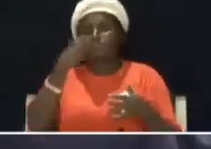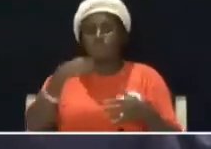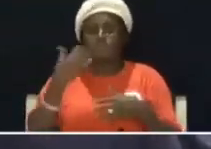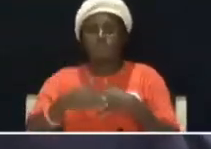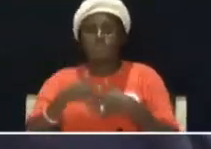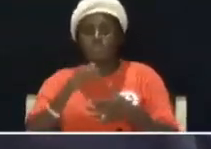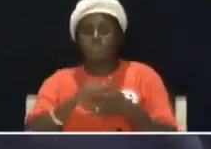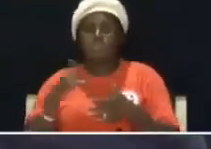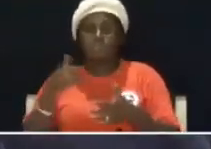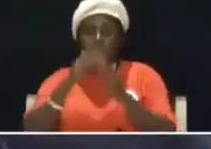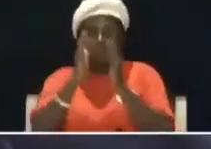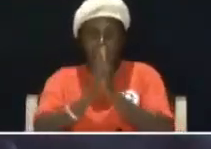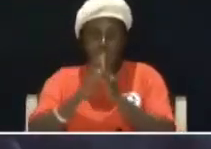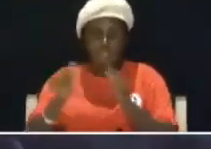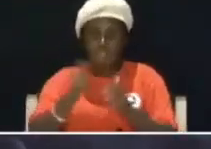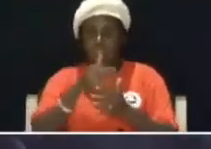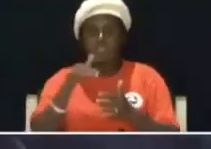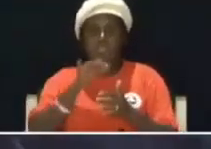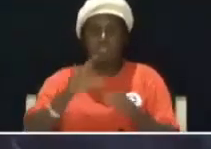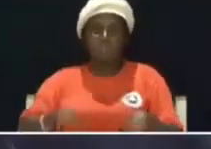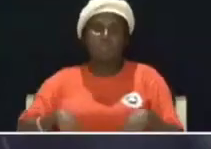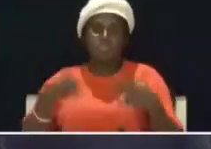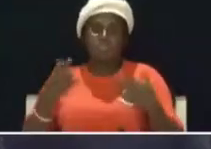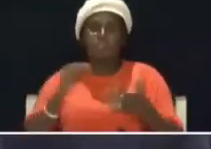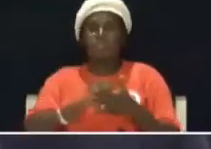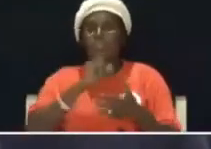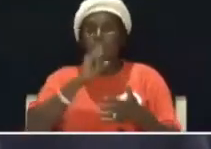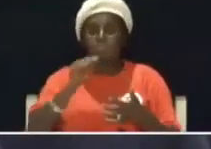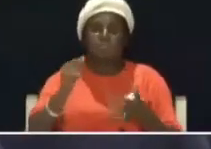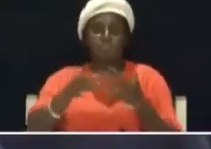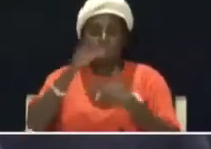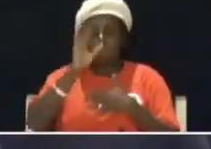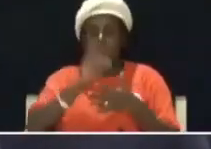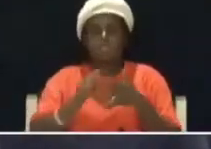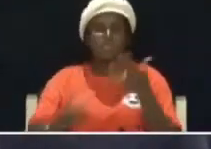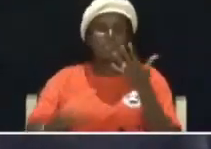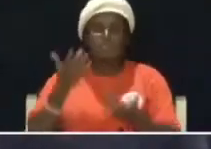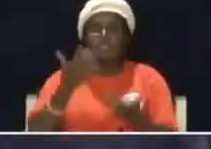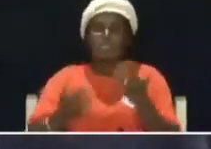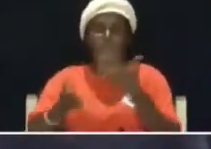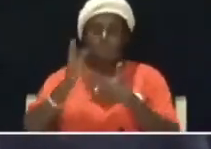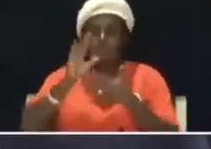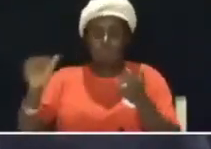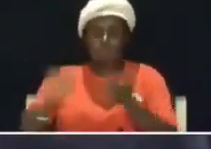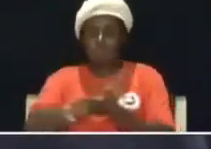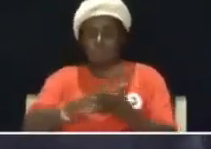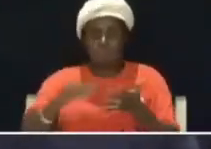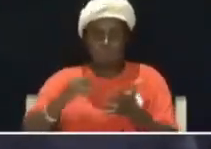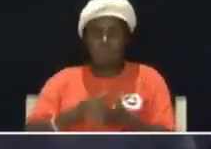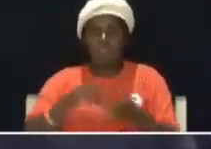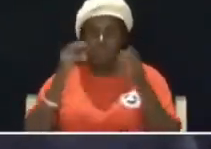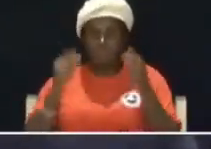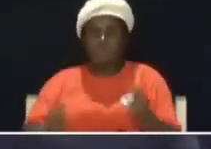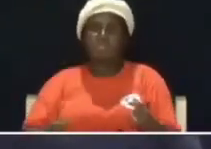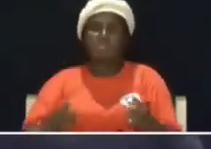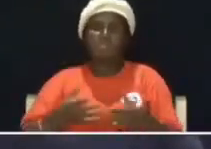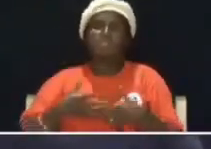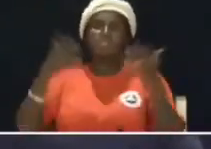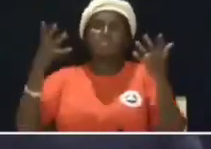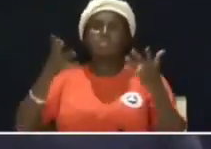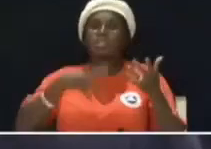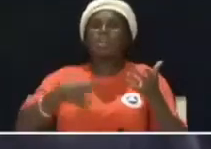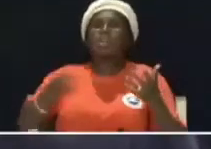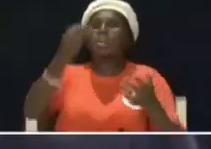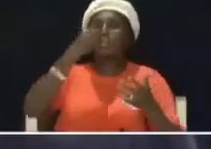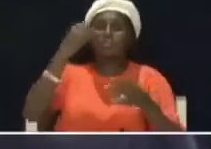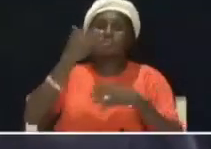pray that anything in our life that is not of God, that the fire of God to consume them. And immediately I shouted, and I took the bread, and